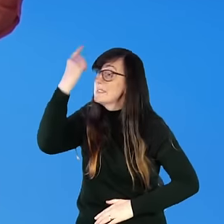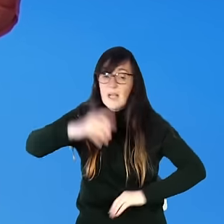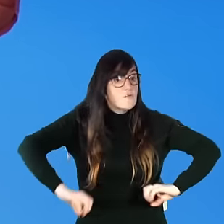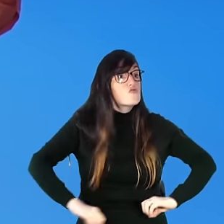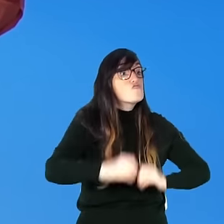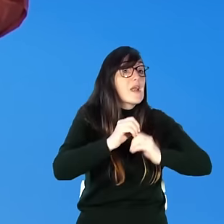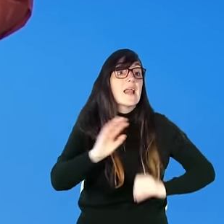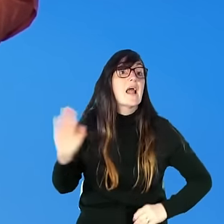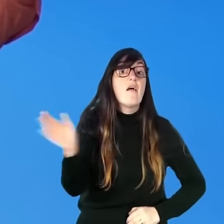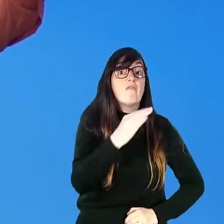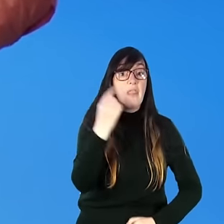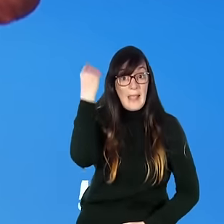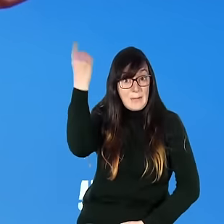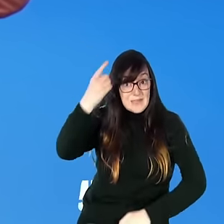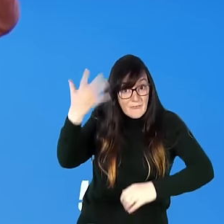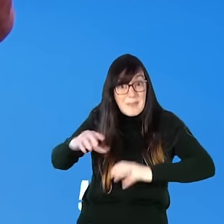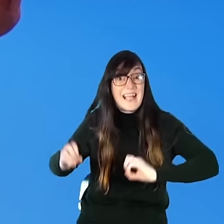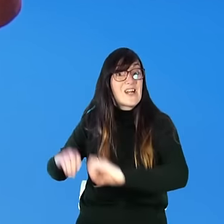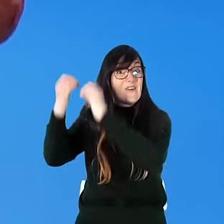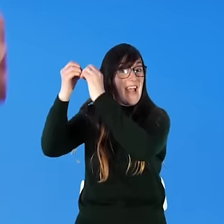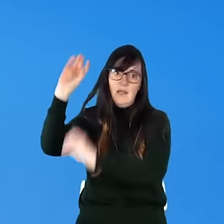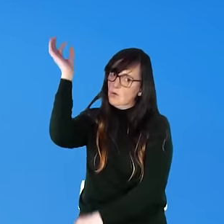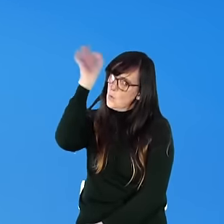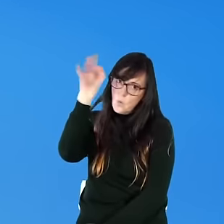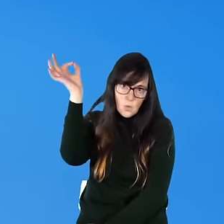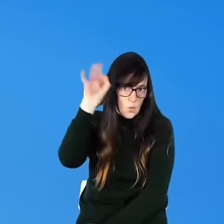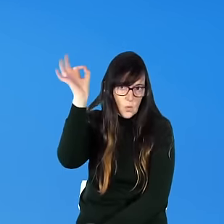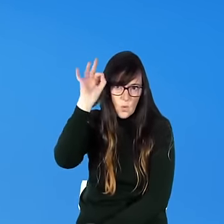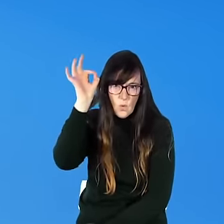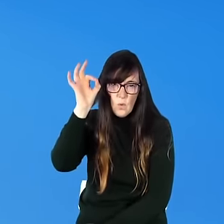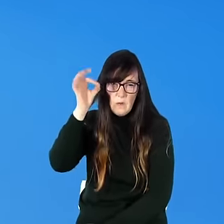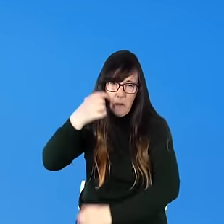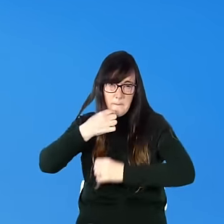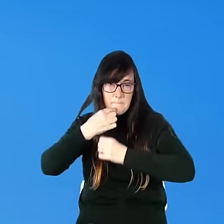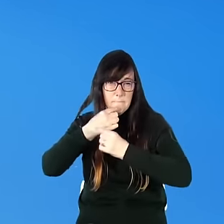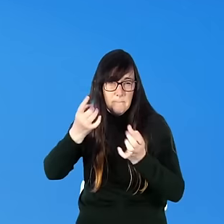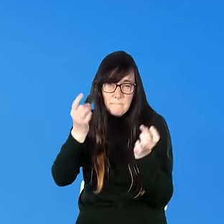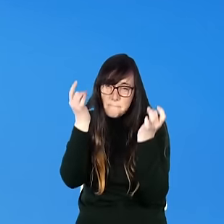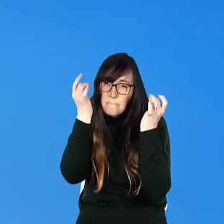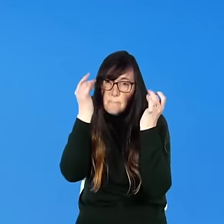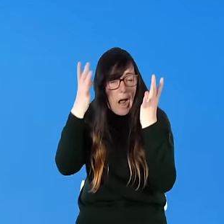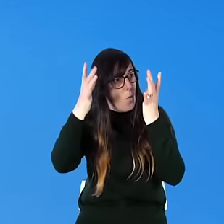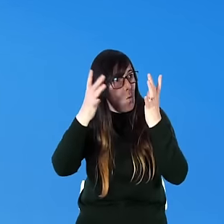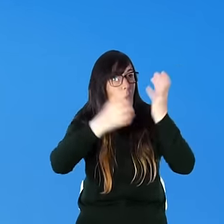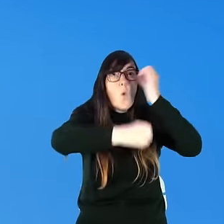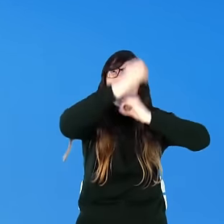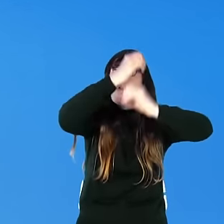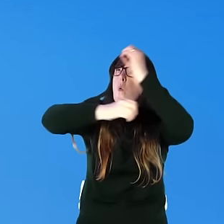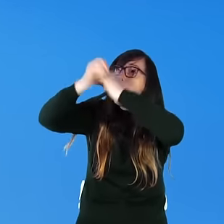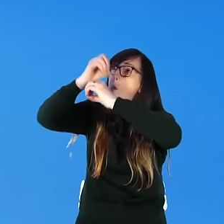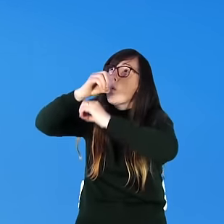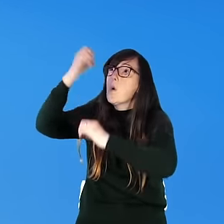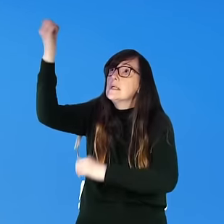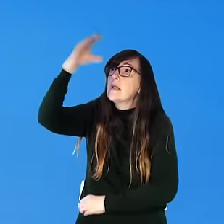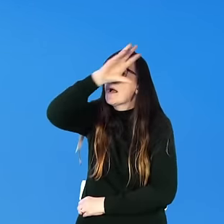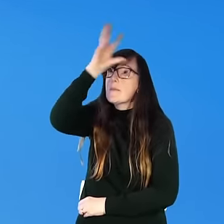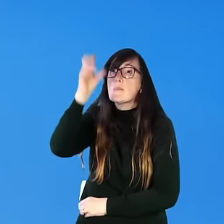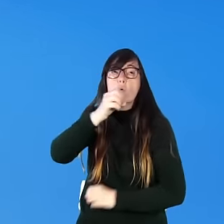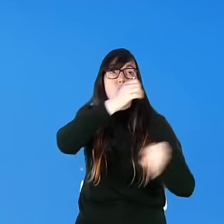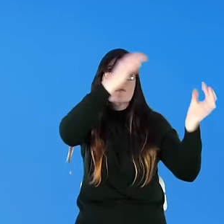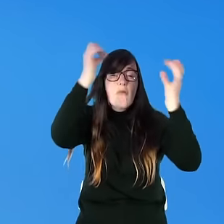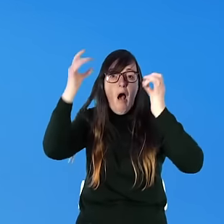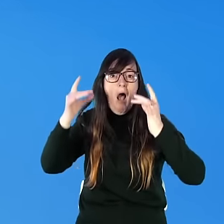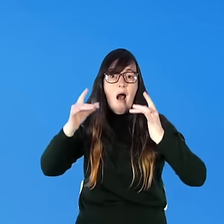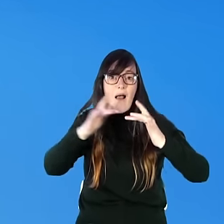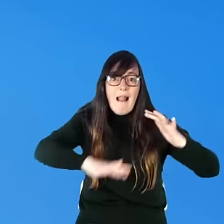things. He speaks the entire universe into being, the sun, moon, and stars, the land and seas, the birds in